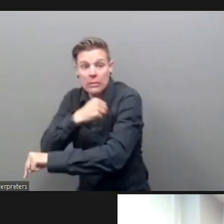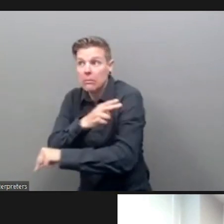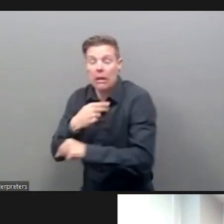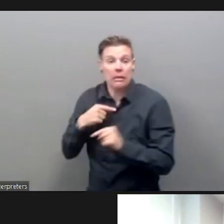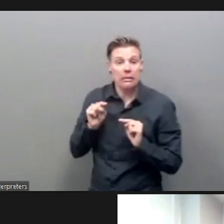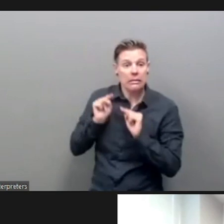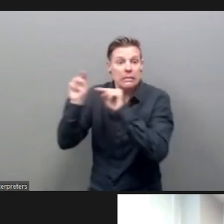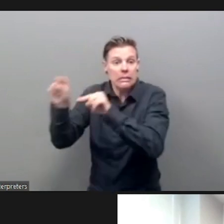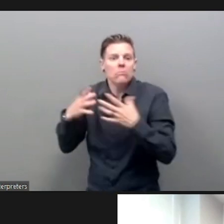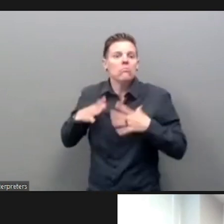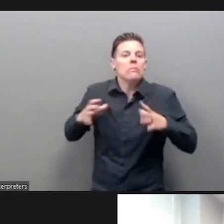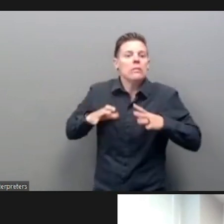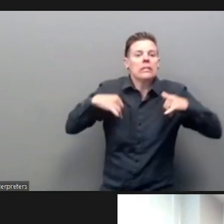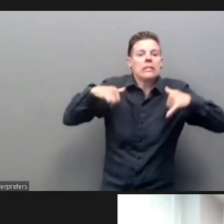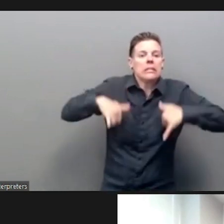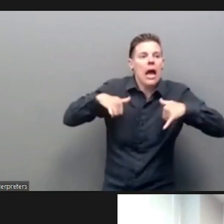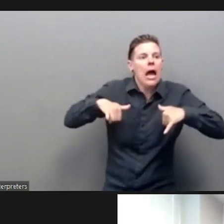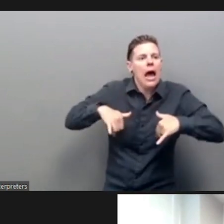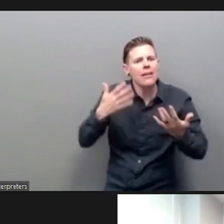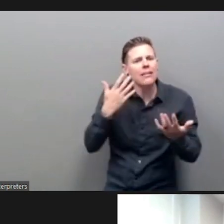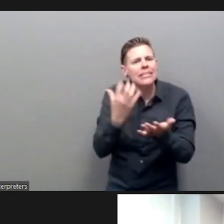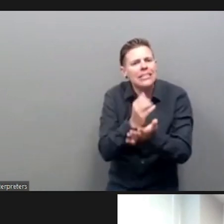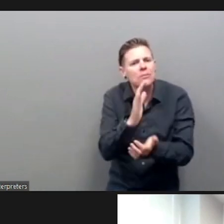well. Do you want to add something?